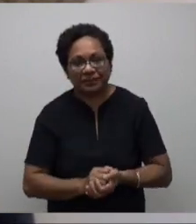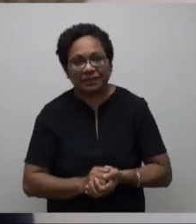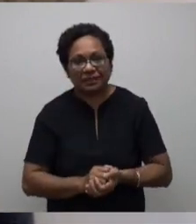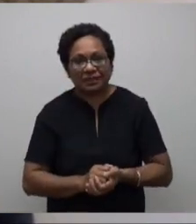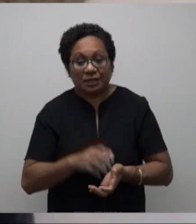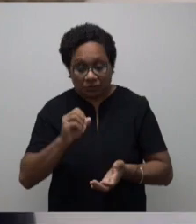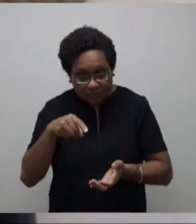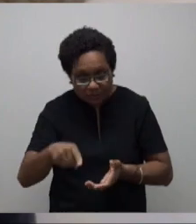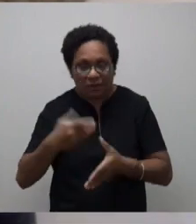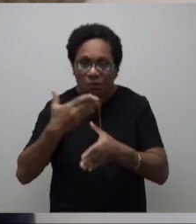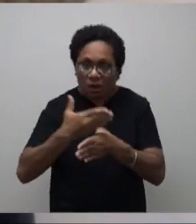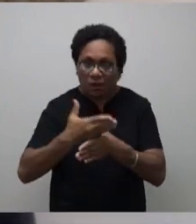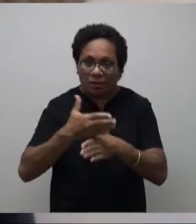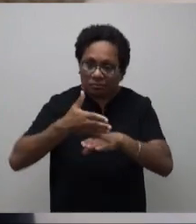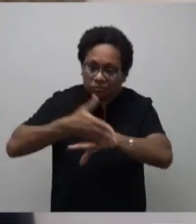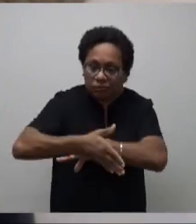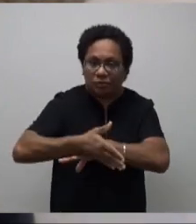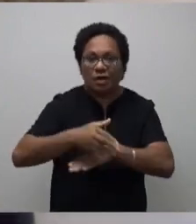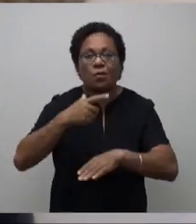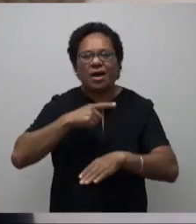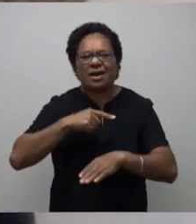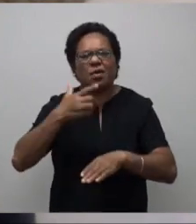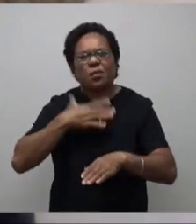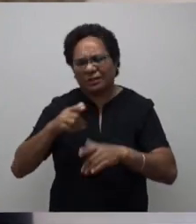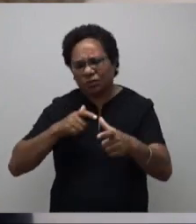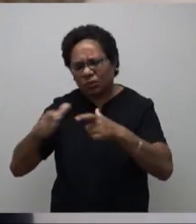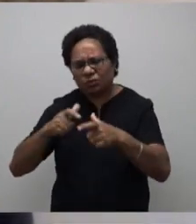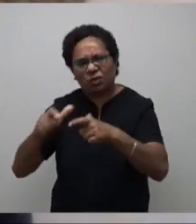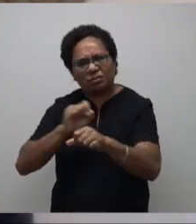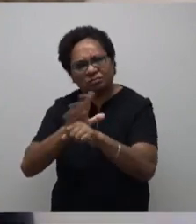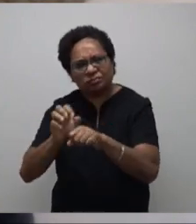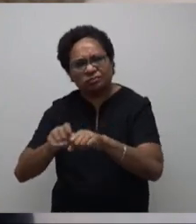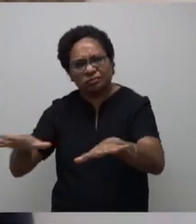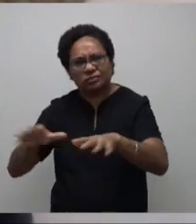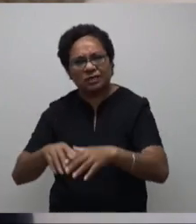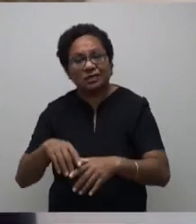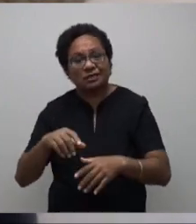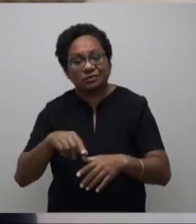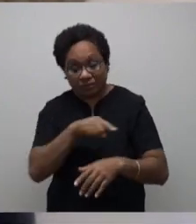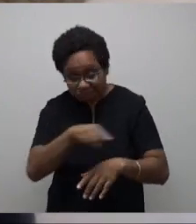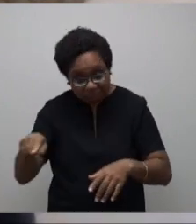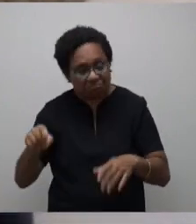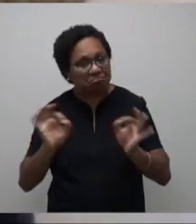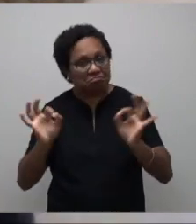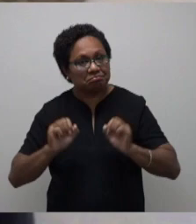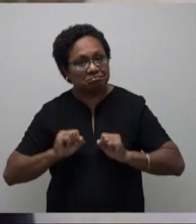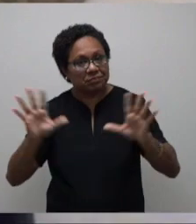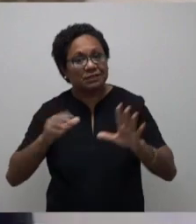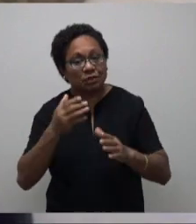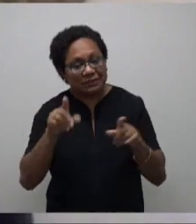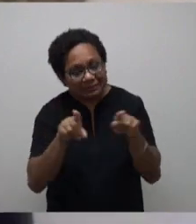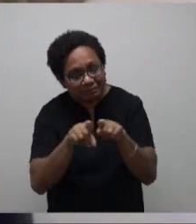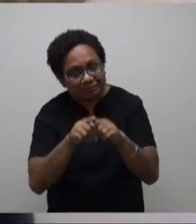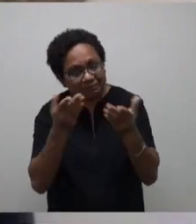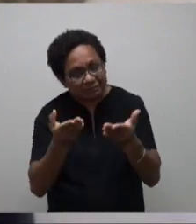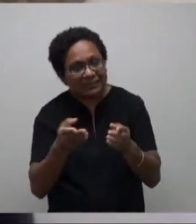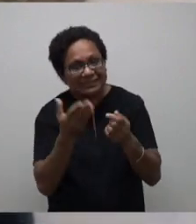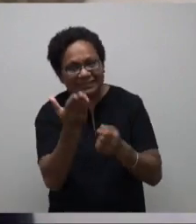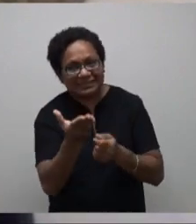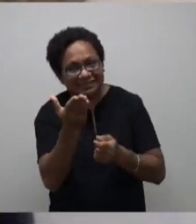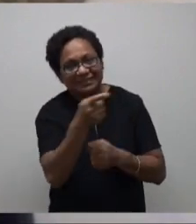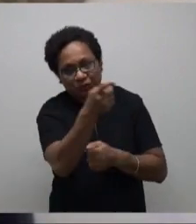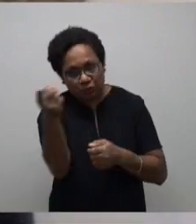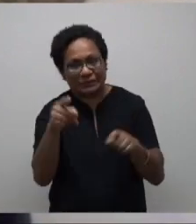escalating challenge, but none of us are giving up. We urge you not to either. And if you haven't been listening to the